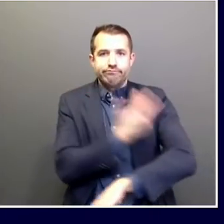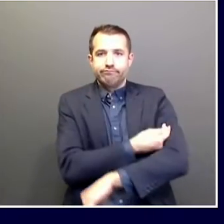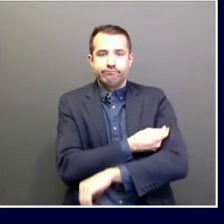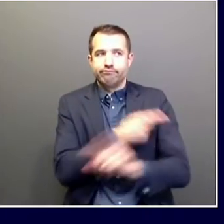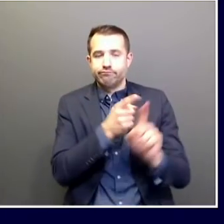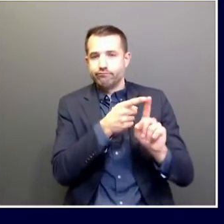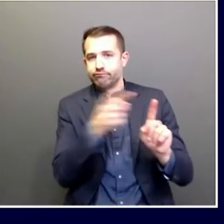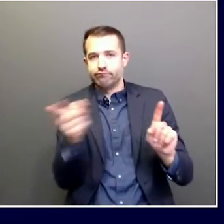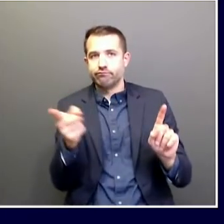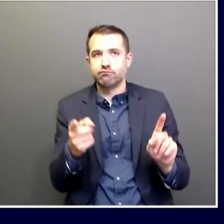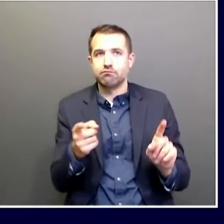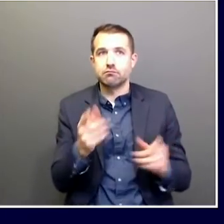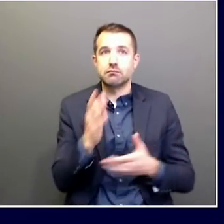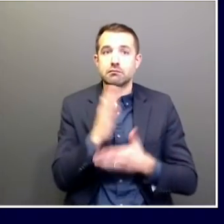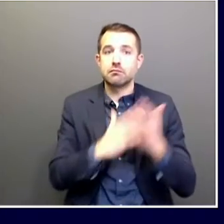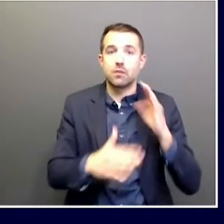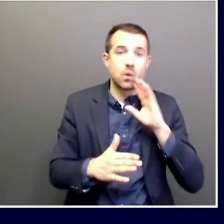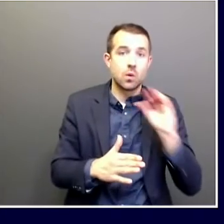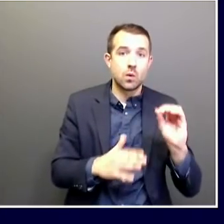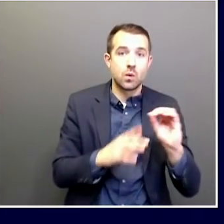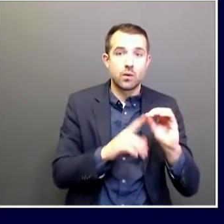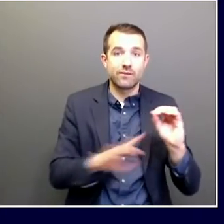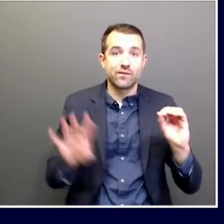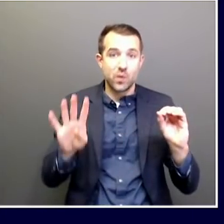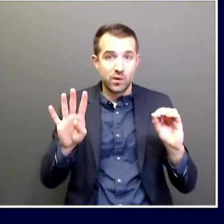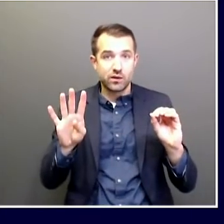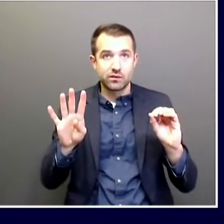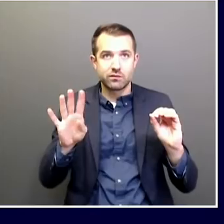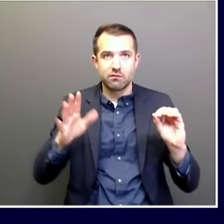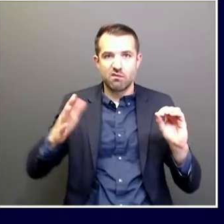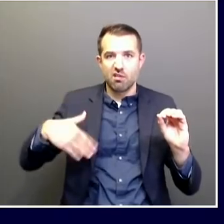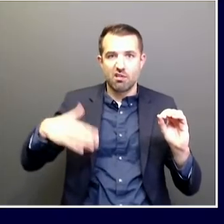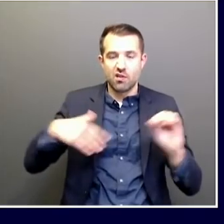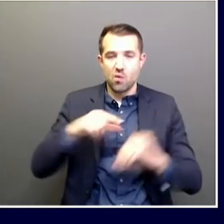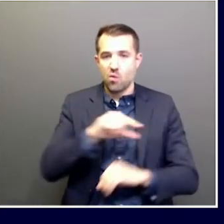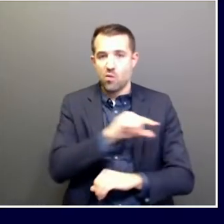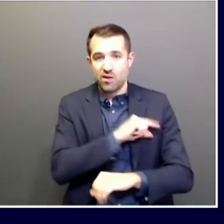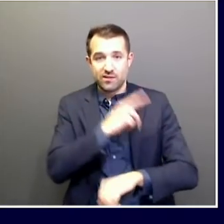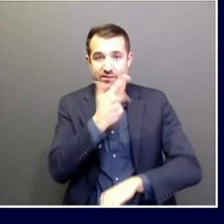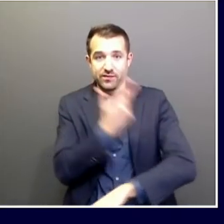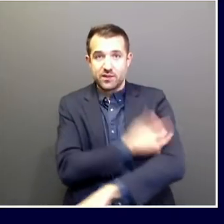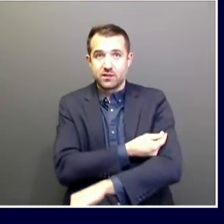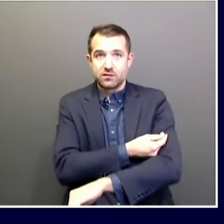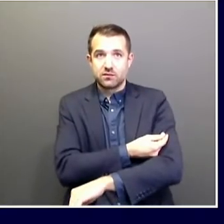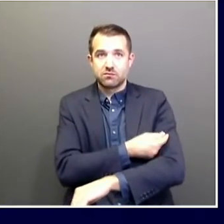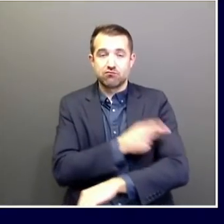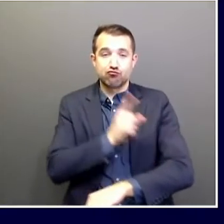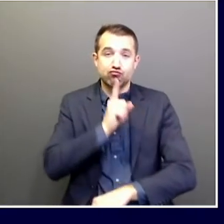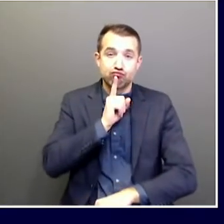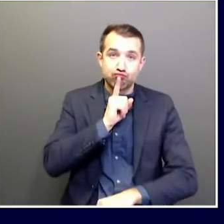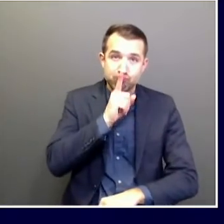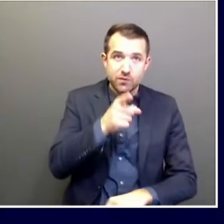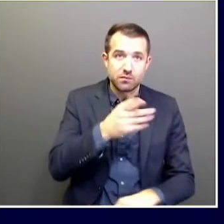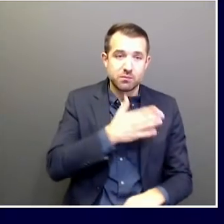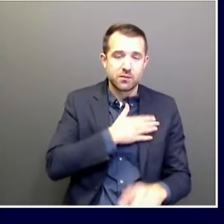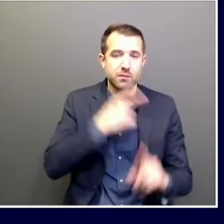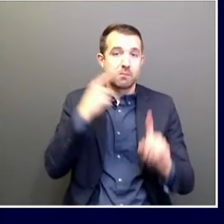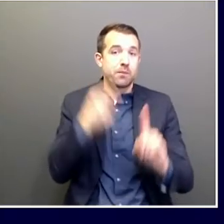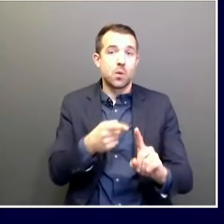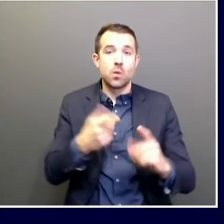4, who are not yet eligible for vaccination. So I guess what I'm trying to get at is, do we know at a certain